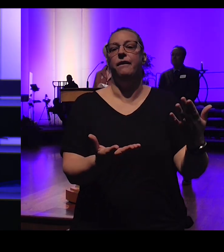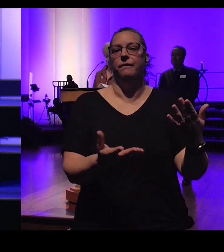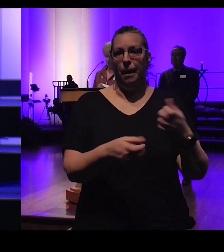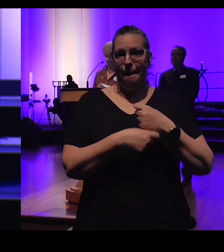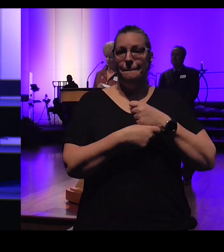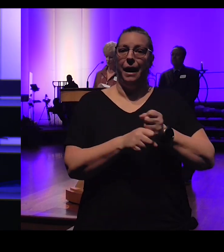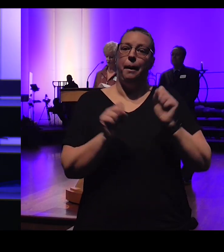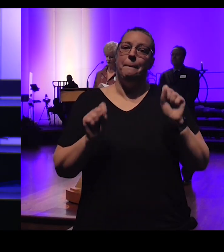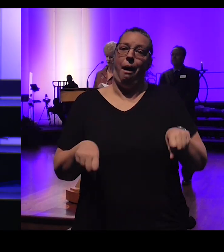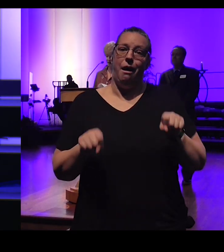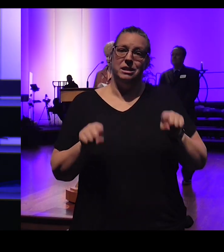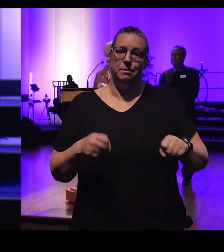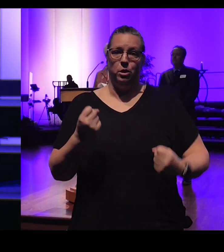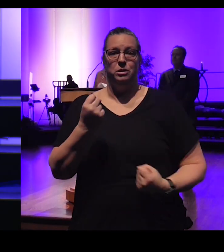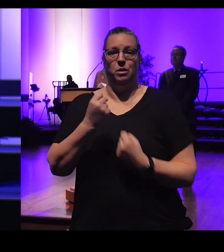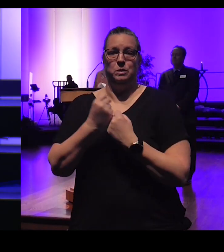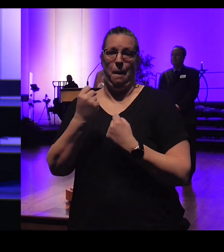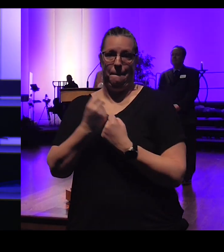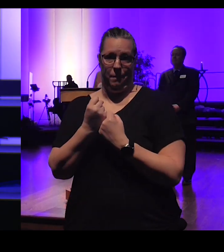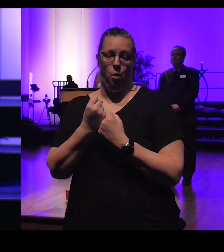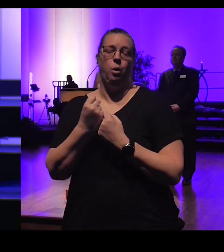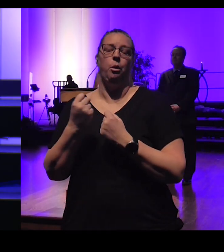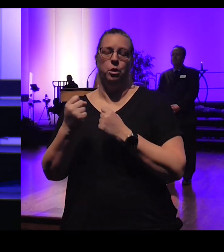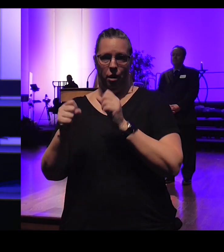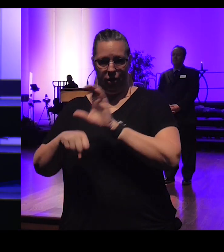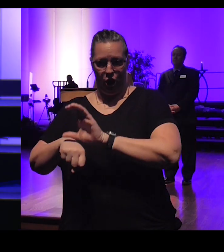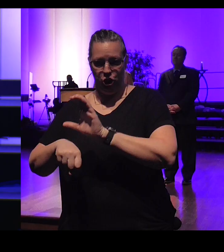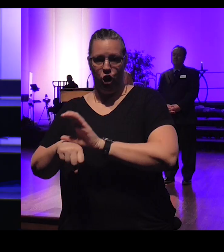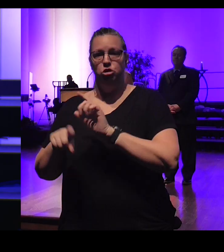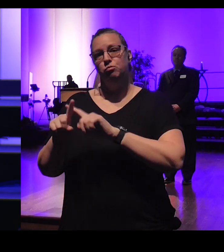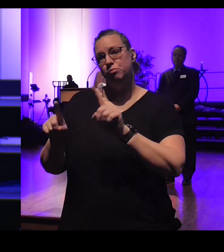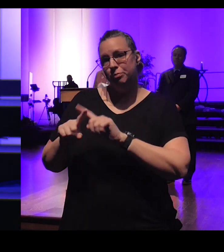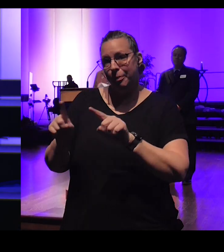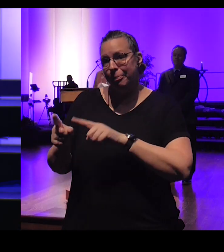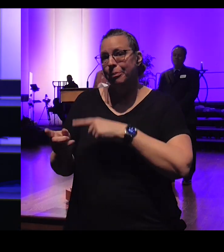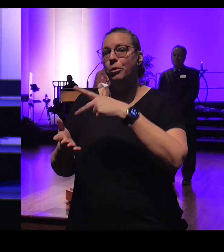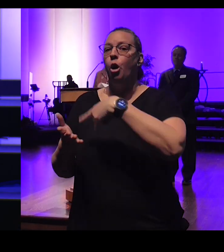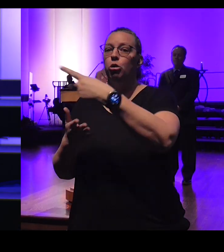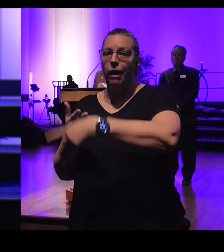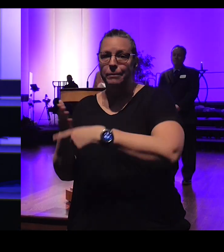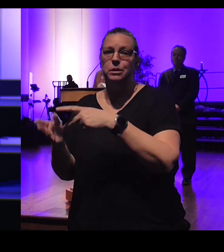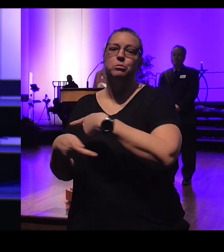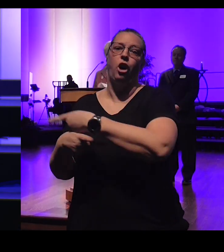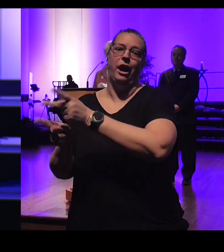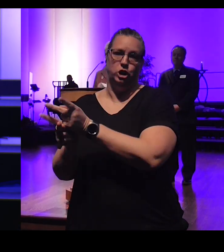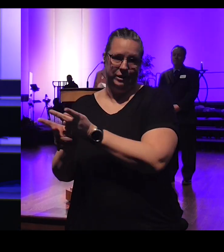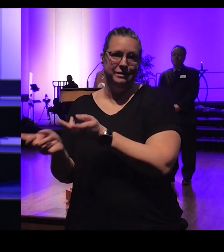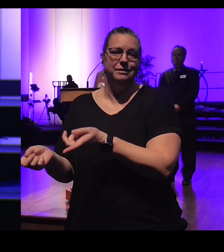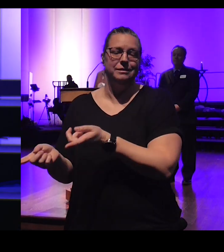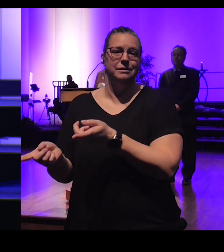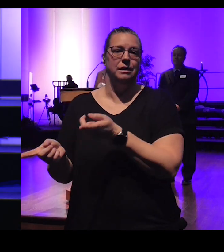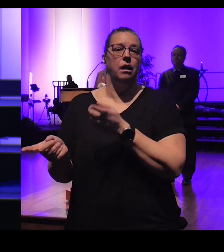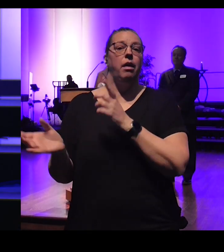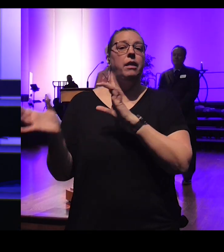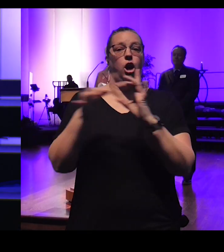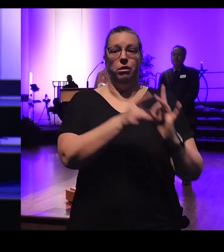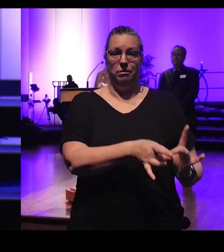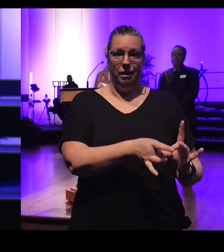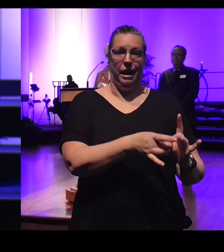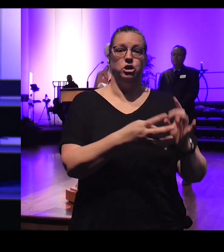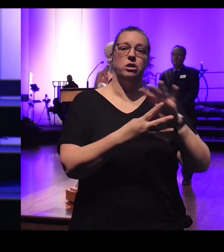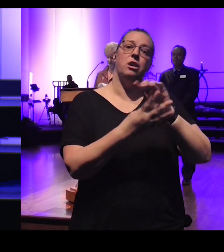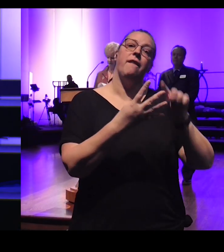possible, which support a variety of important projects and programs that are directly connected to the Foundation's